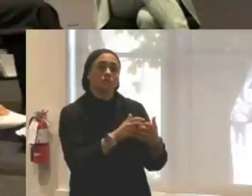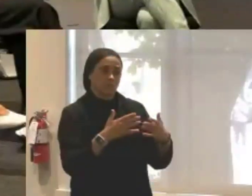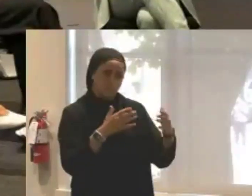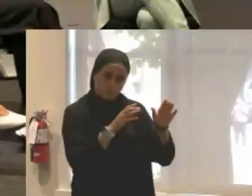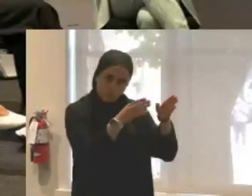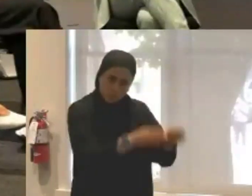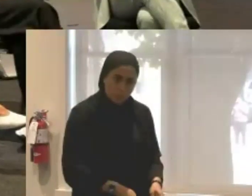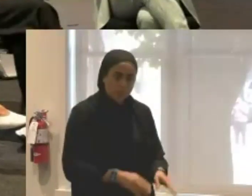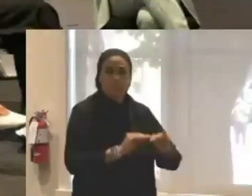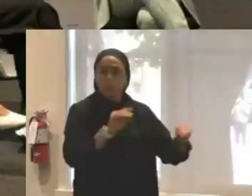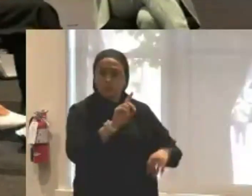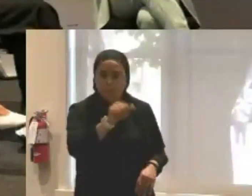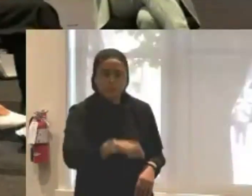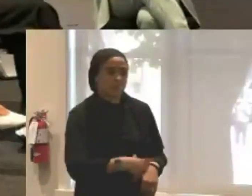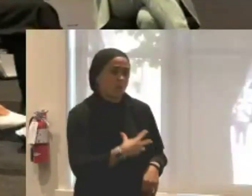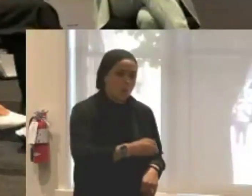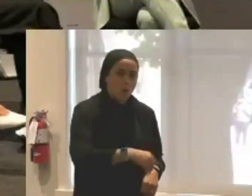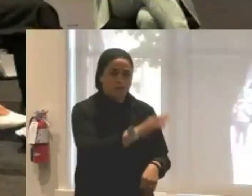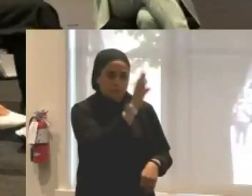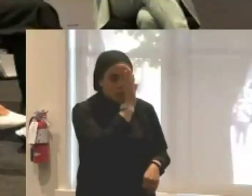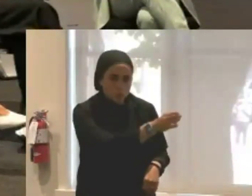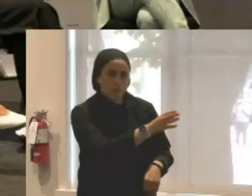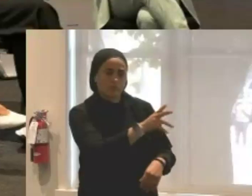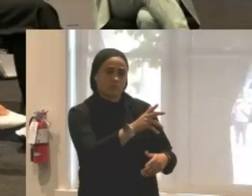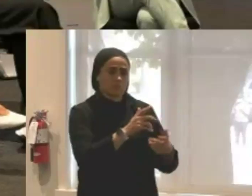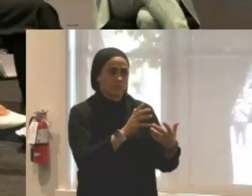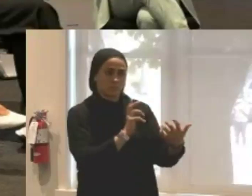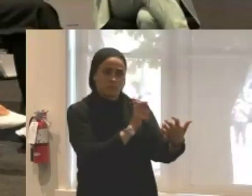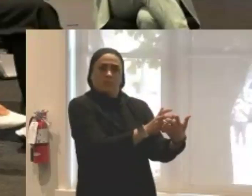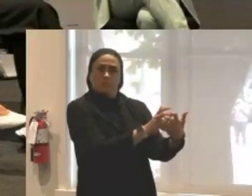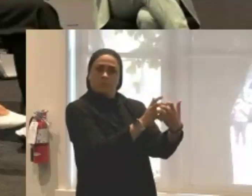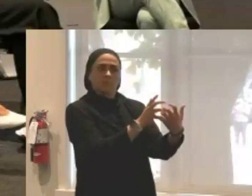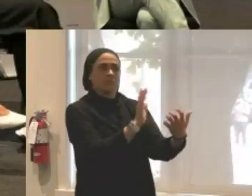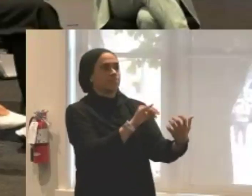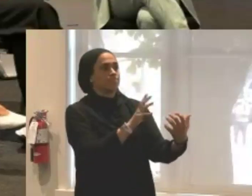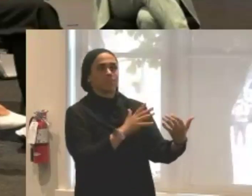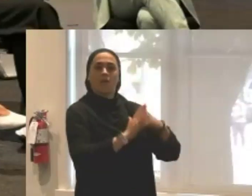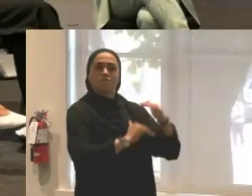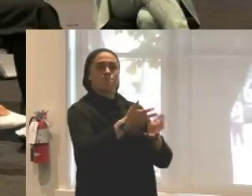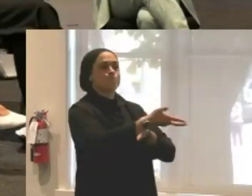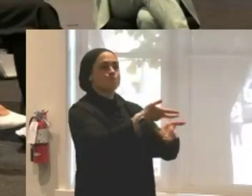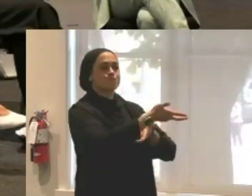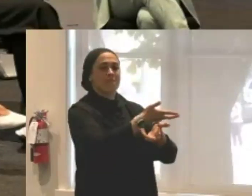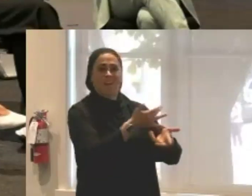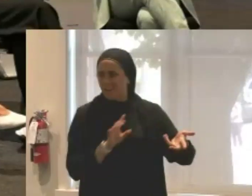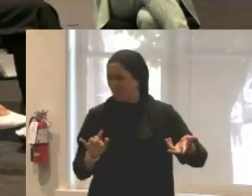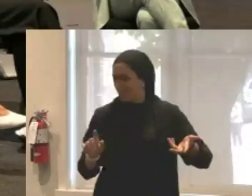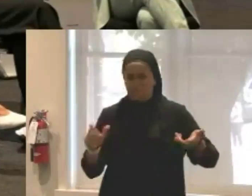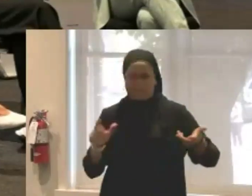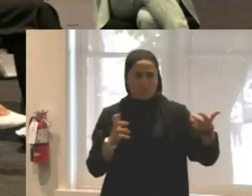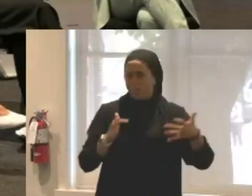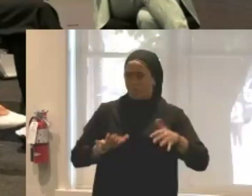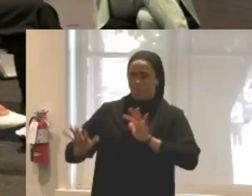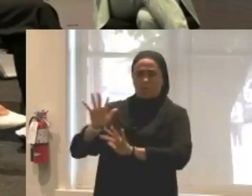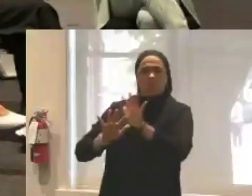westernized, straight, you know, cisgender people in our country. And that's just the reality. So I do, you know, encourage